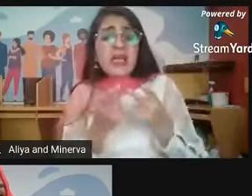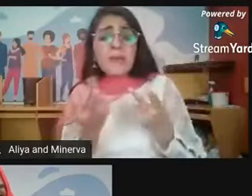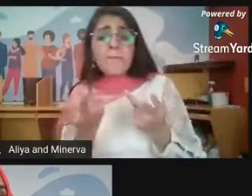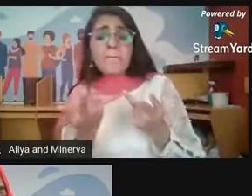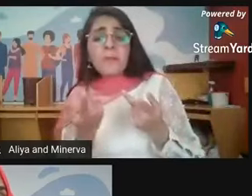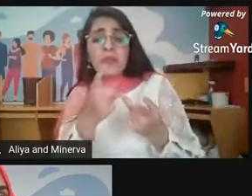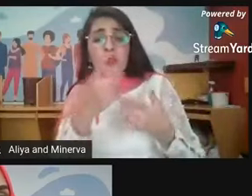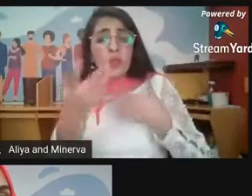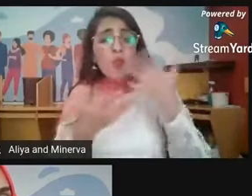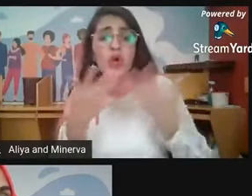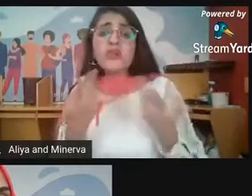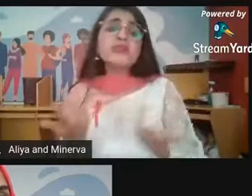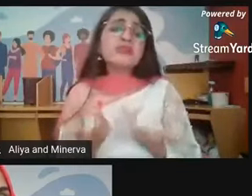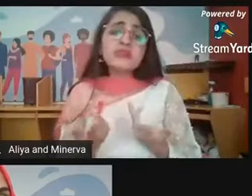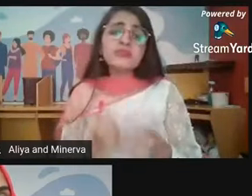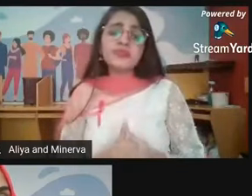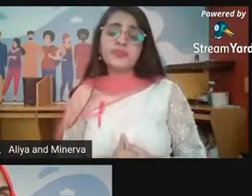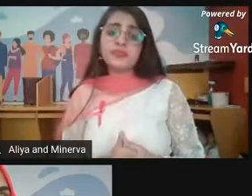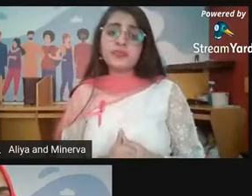not...